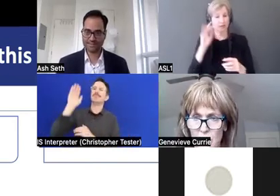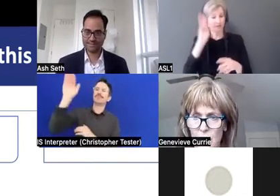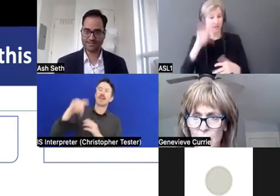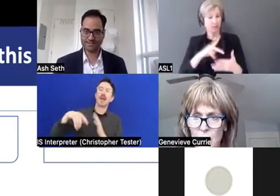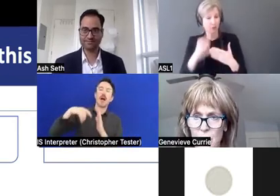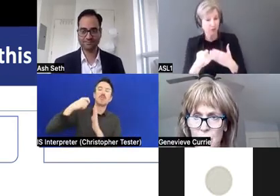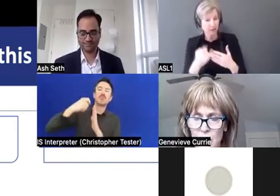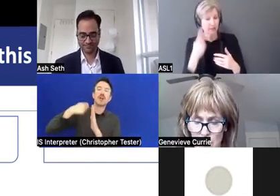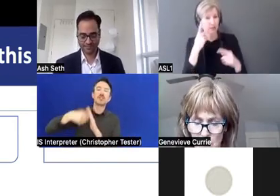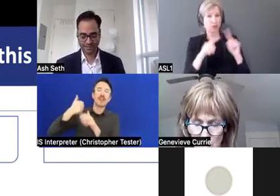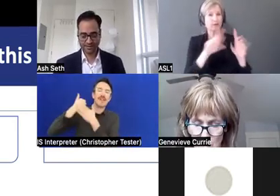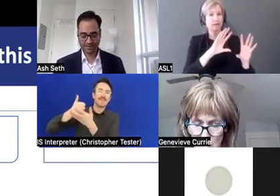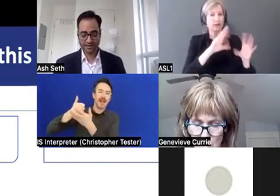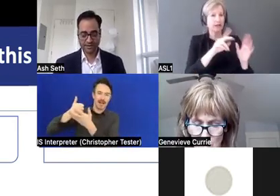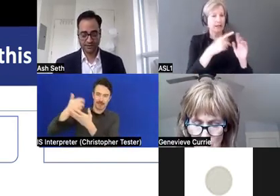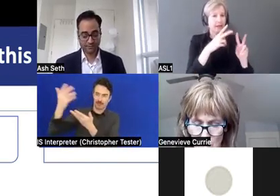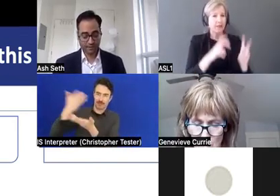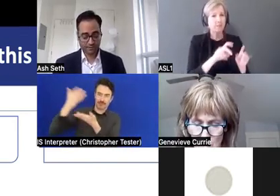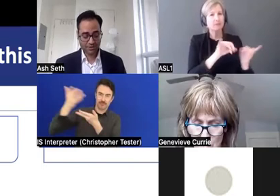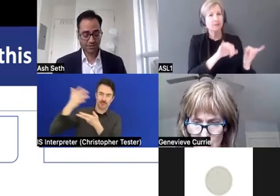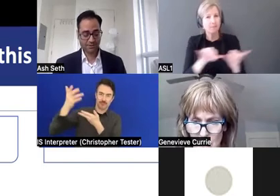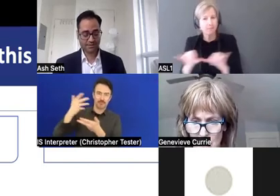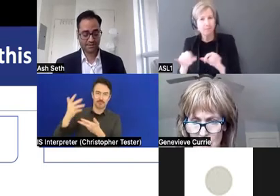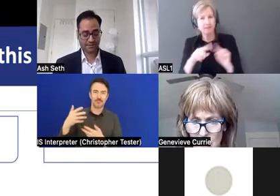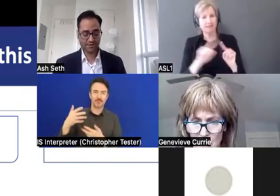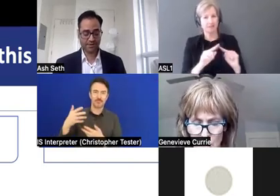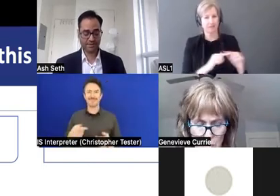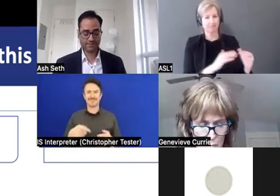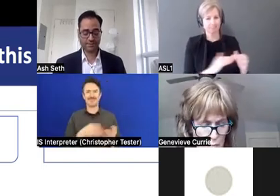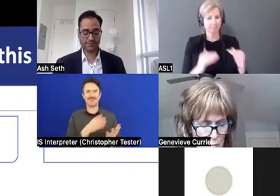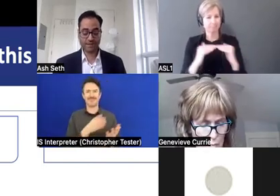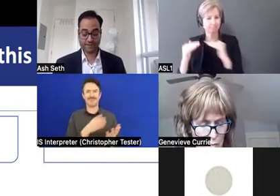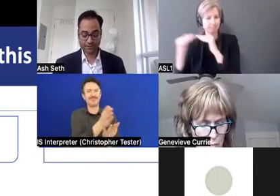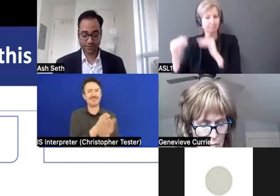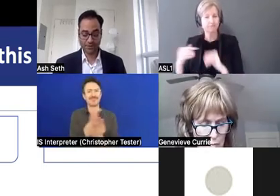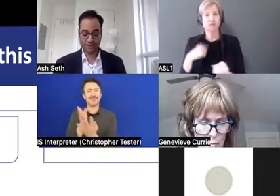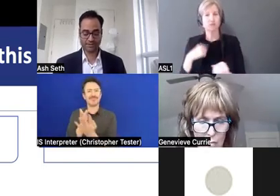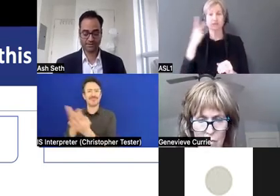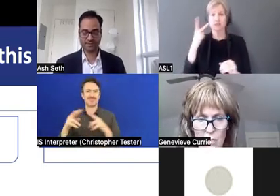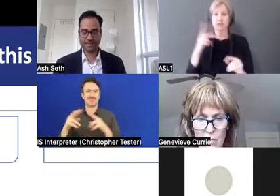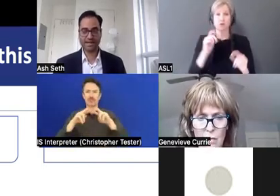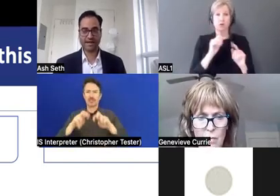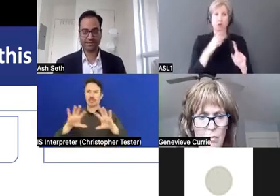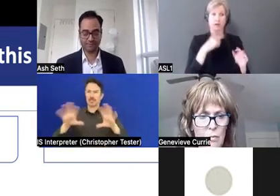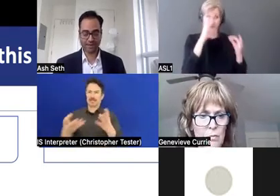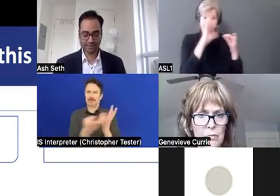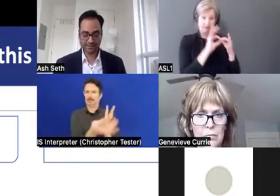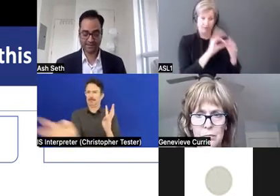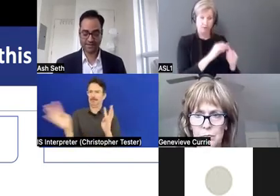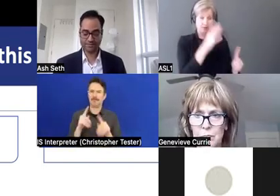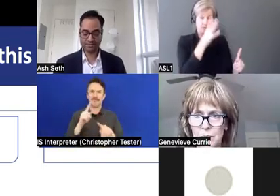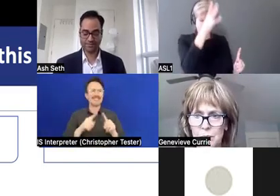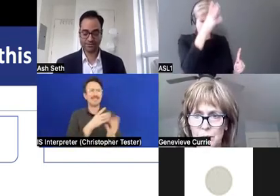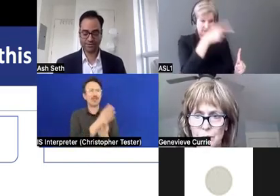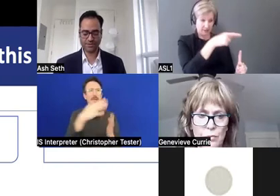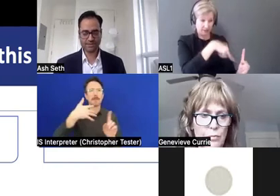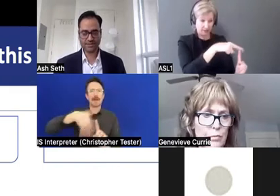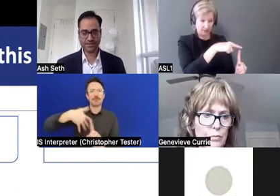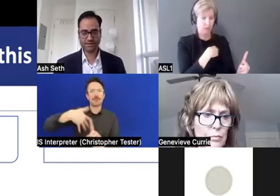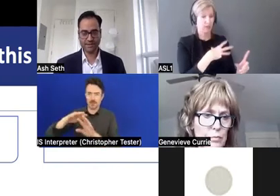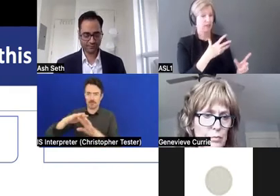different stages. We have also shared the study findings with the parent cohort and have invited their input